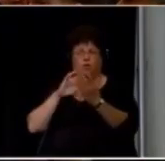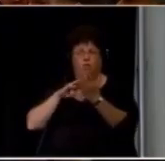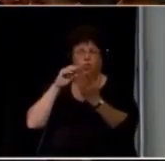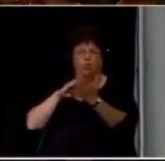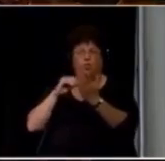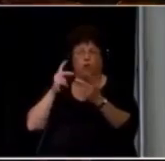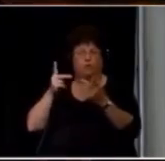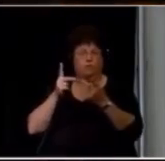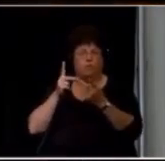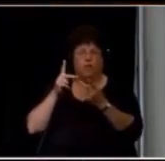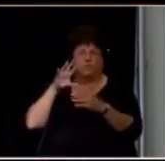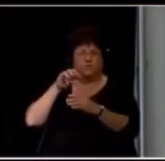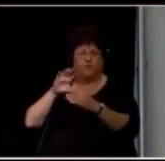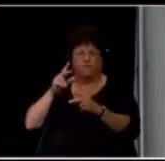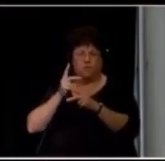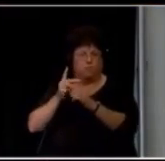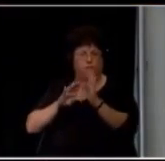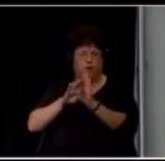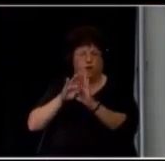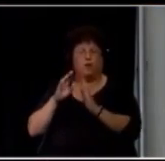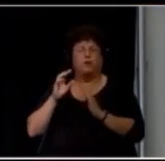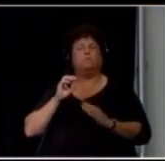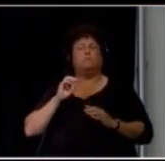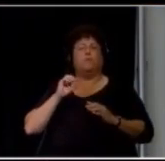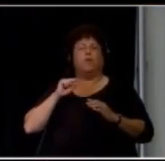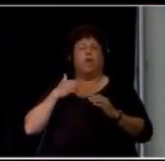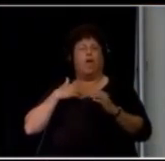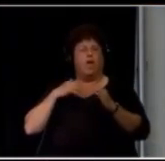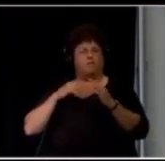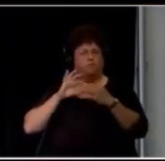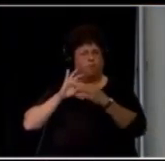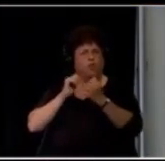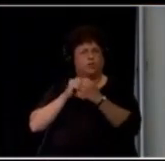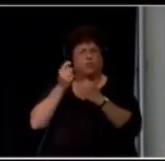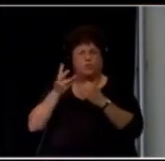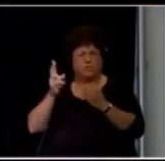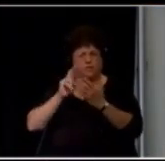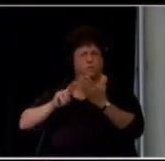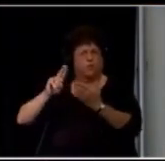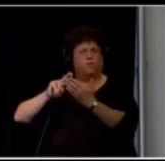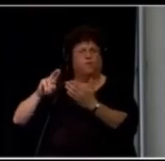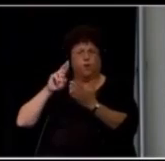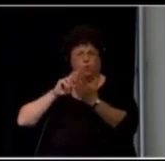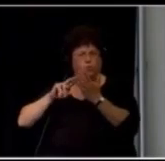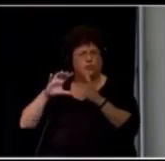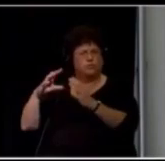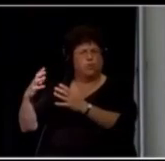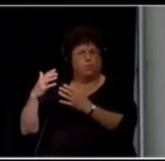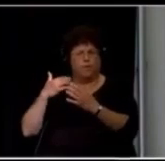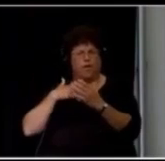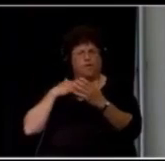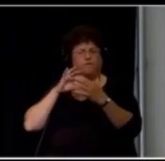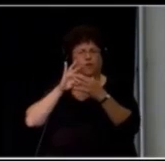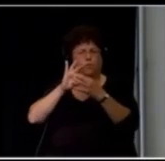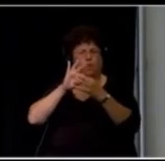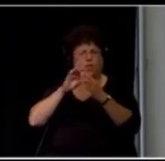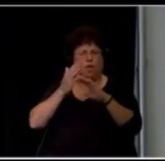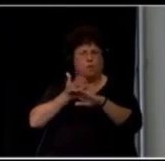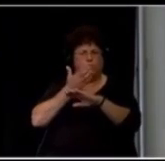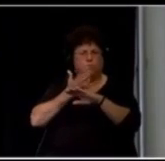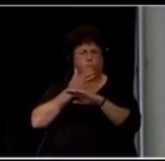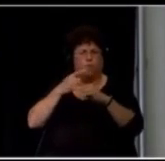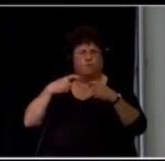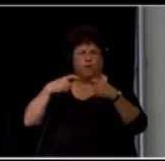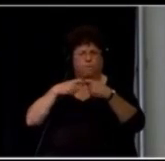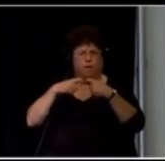development? Yeah, we have relations with a number of universities and a number of research groups, particularly as it relates to improving